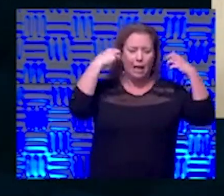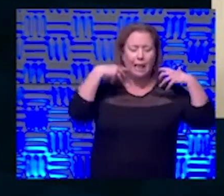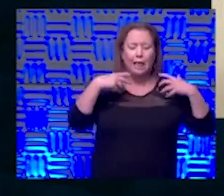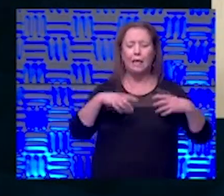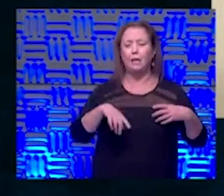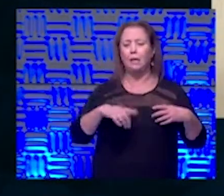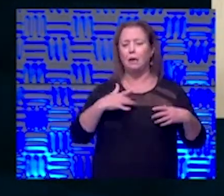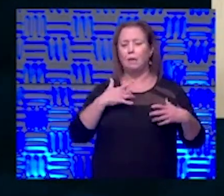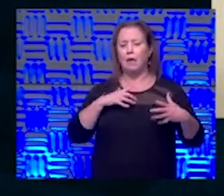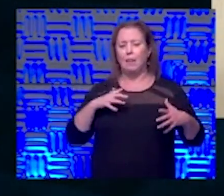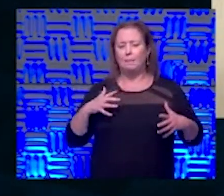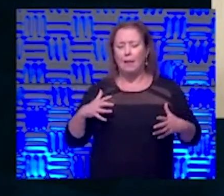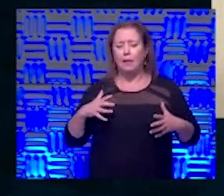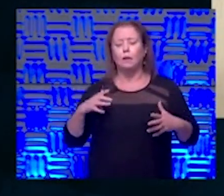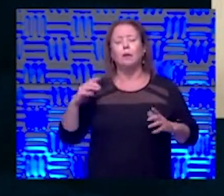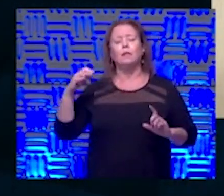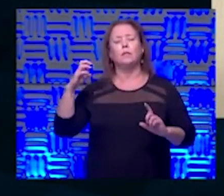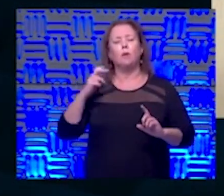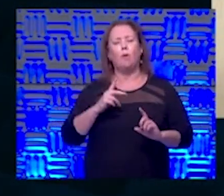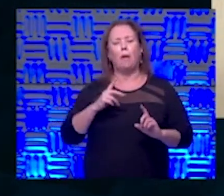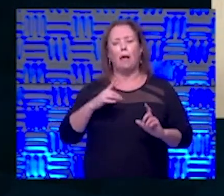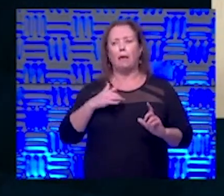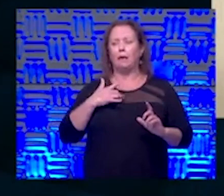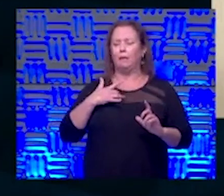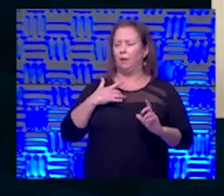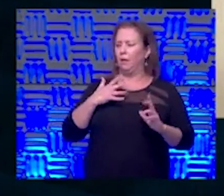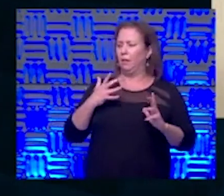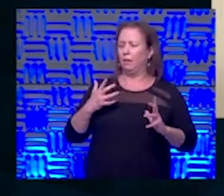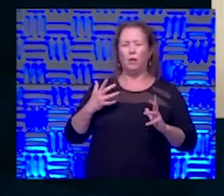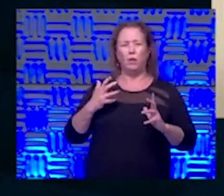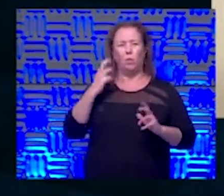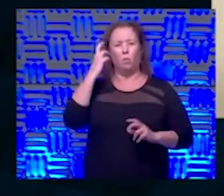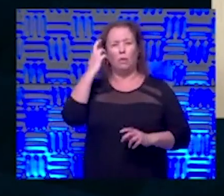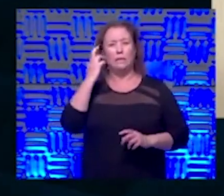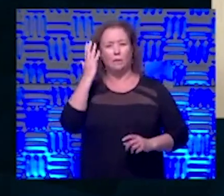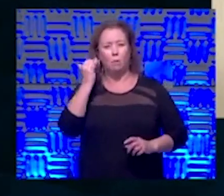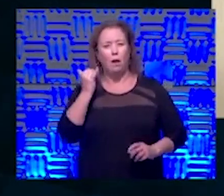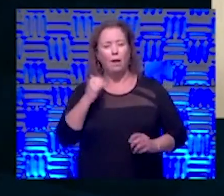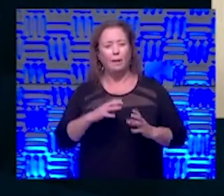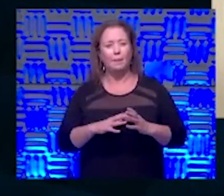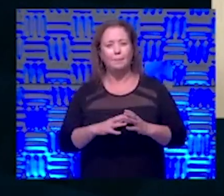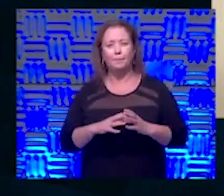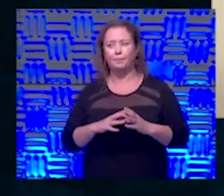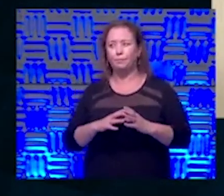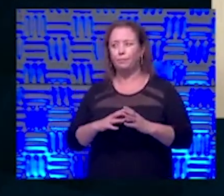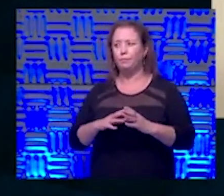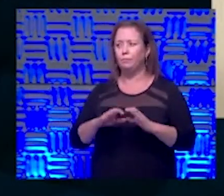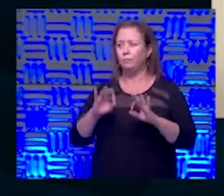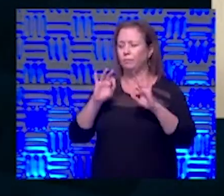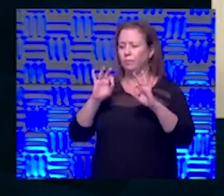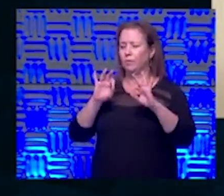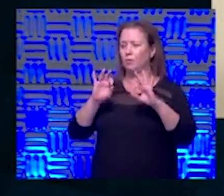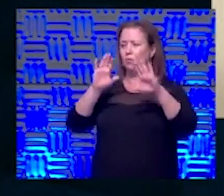I'm feeling panicked. Let's go back and figure out what's kind of building into that. You know, Danielle, that's great advice. And